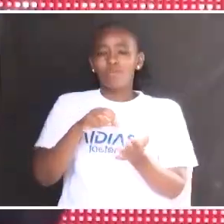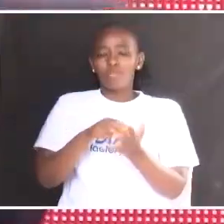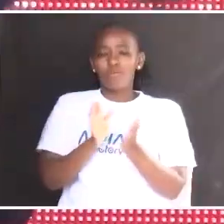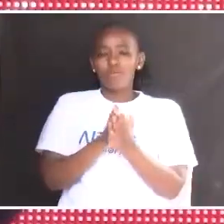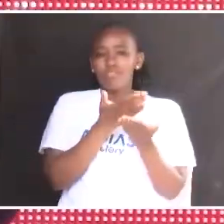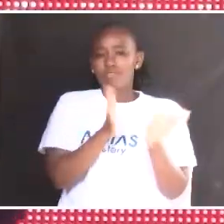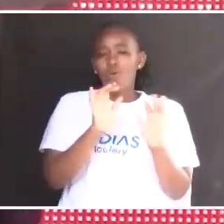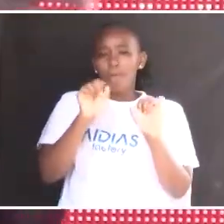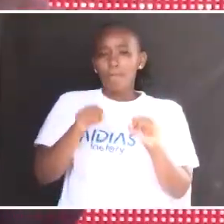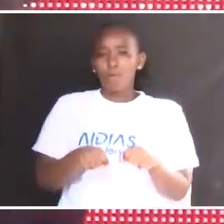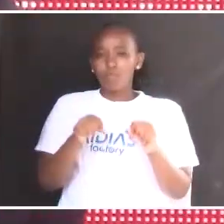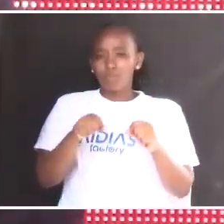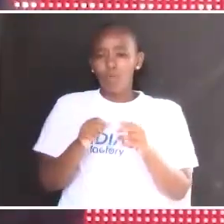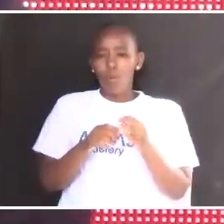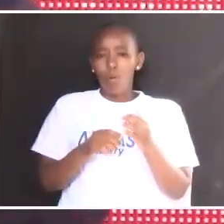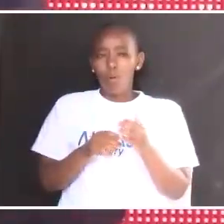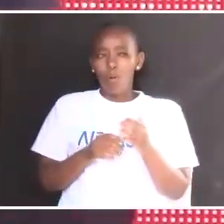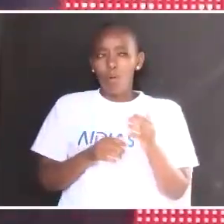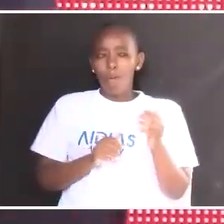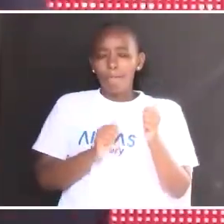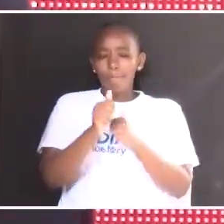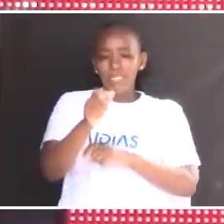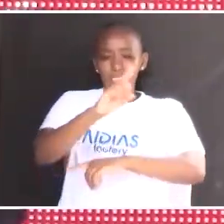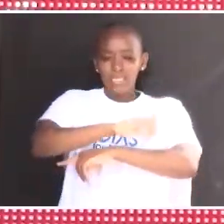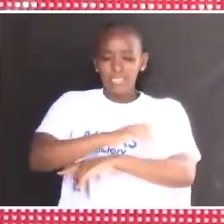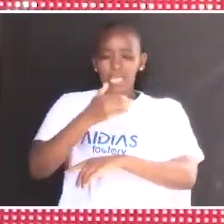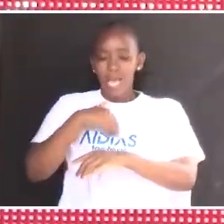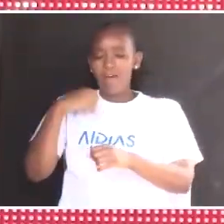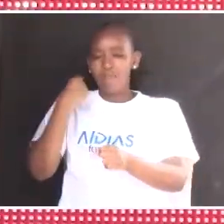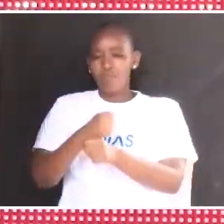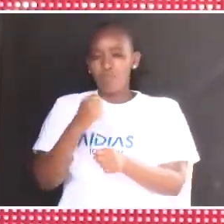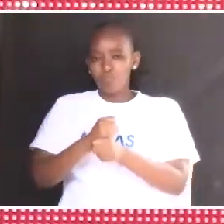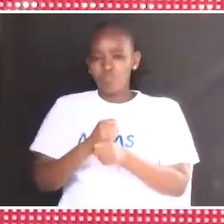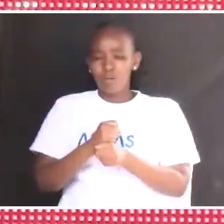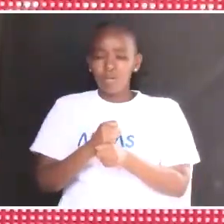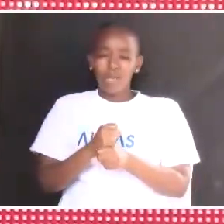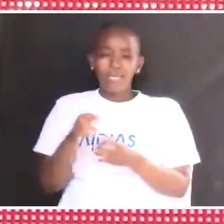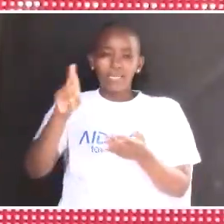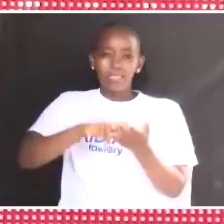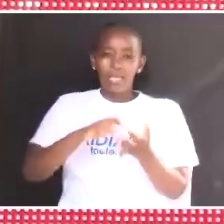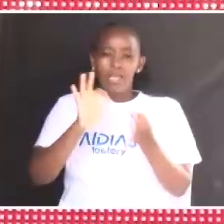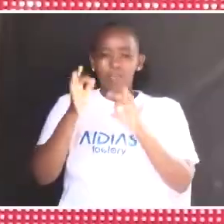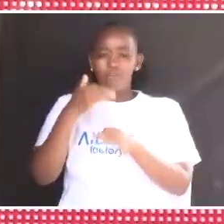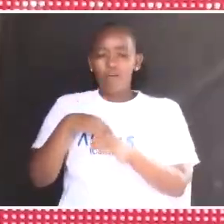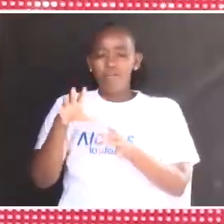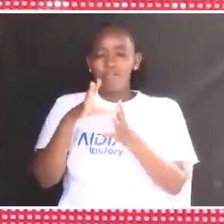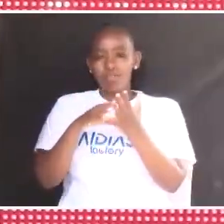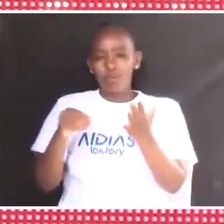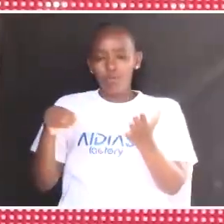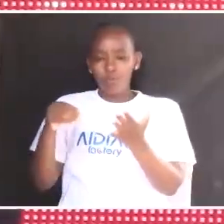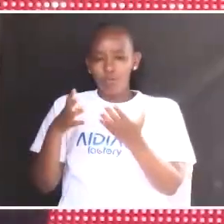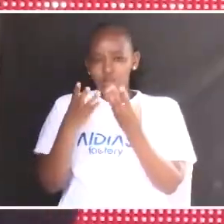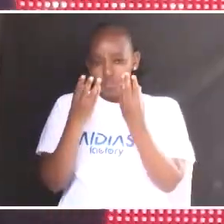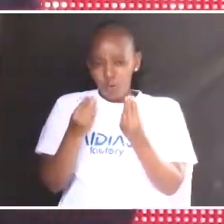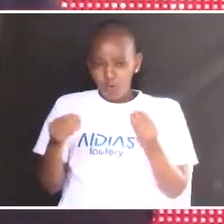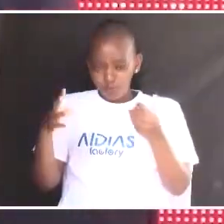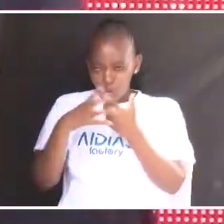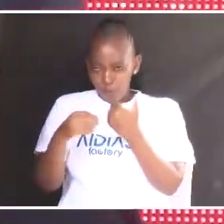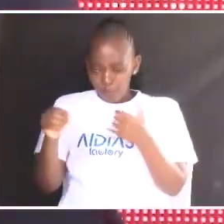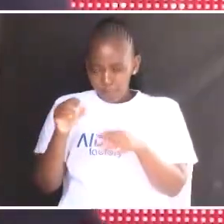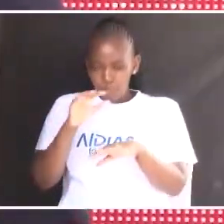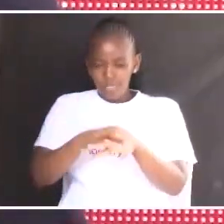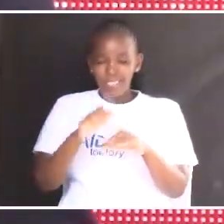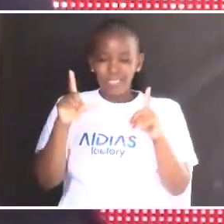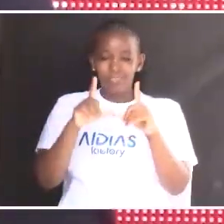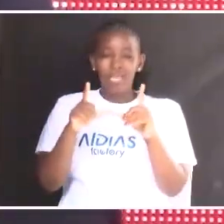you can just pass by that desk and you'll have your work registered. If you have it in a soft copy, and you'll get a certificate within a